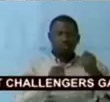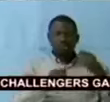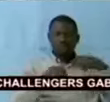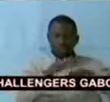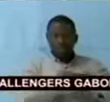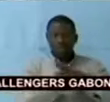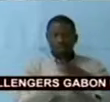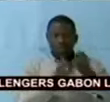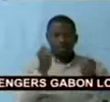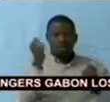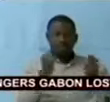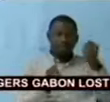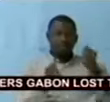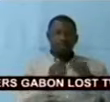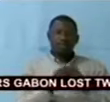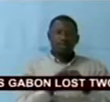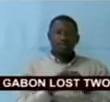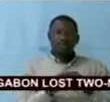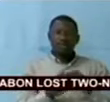Was it a fenced property?